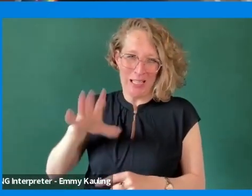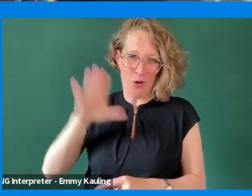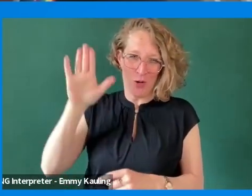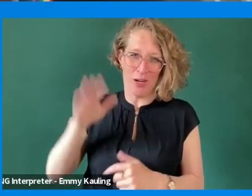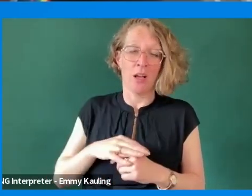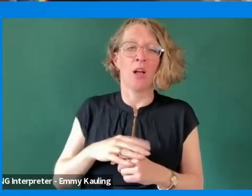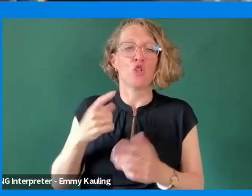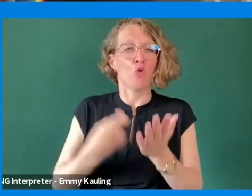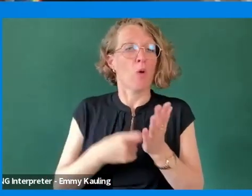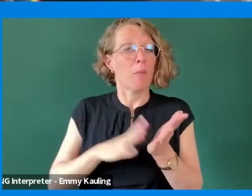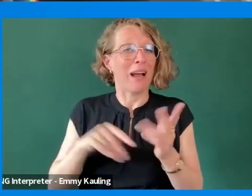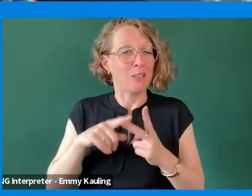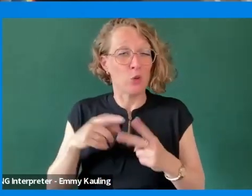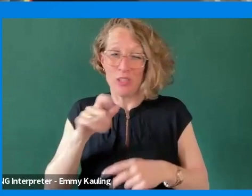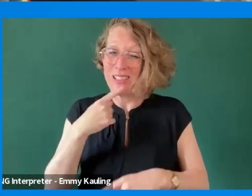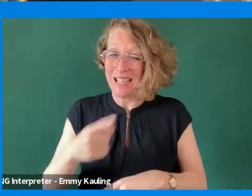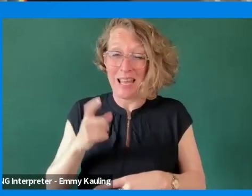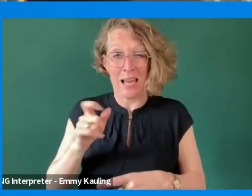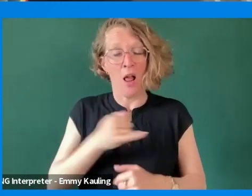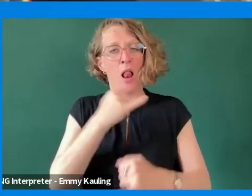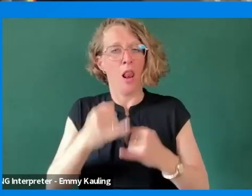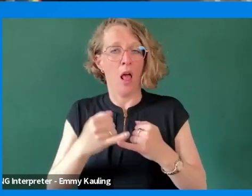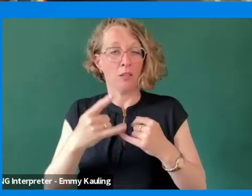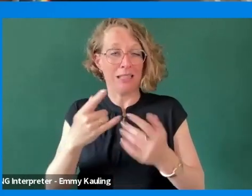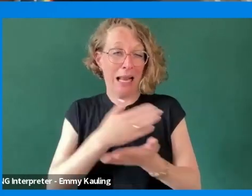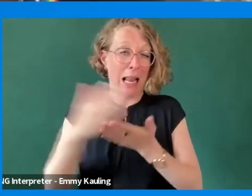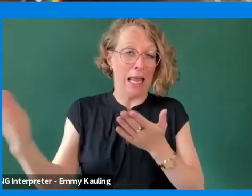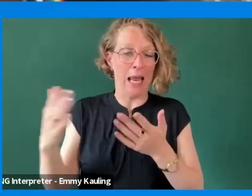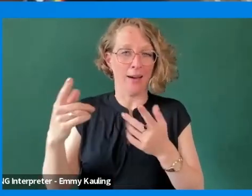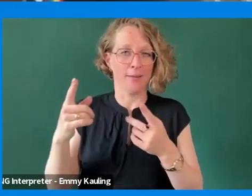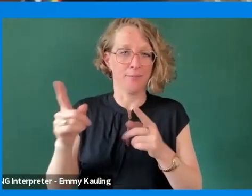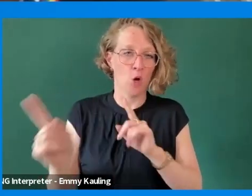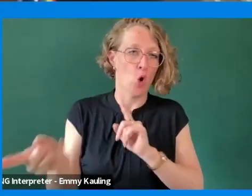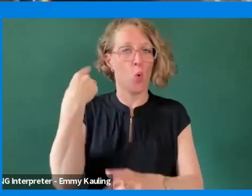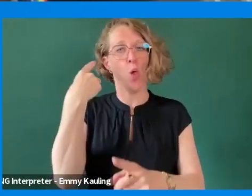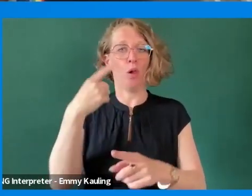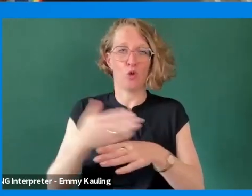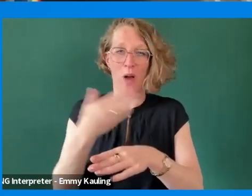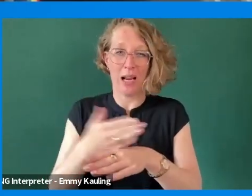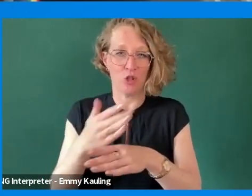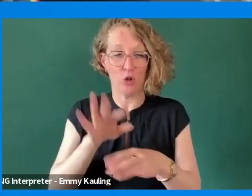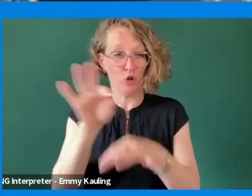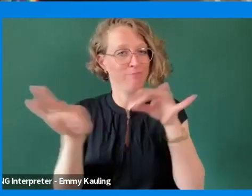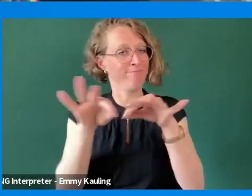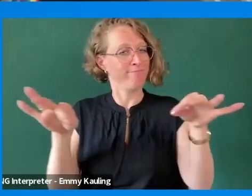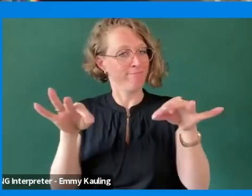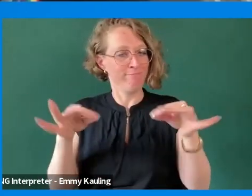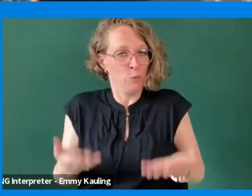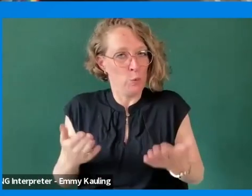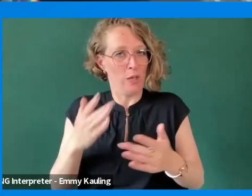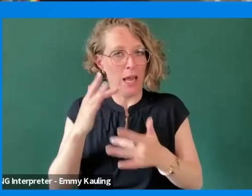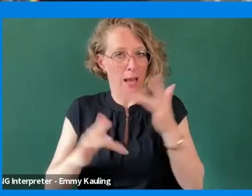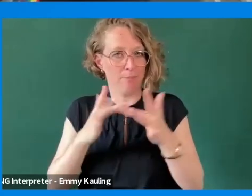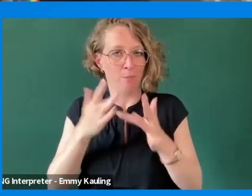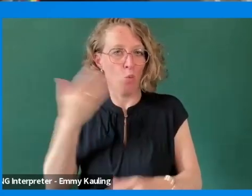just offer my kind of closing plea and call to action, then invite Steffi you to wrap the seminar up.